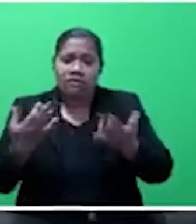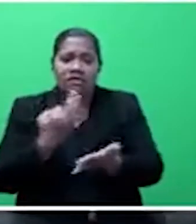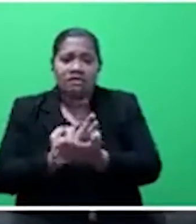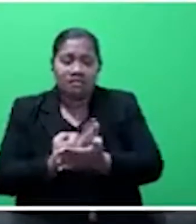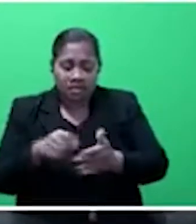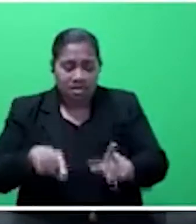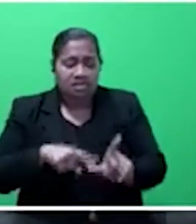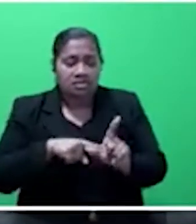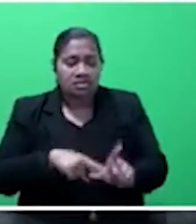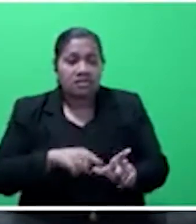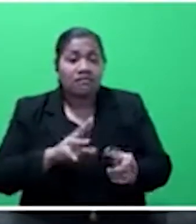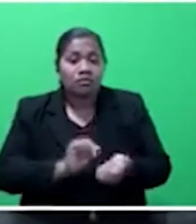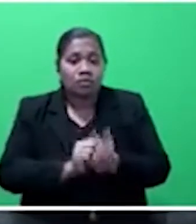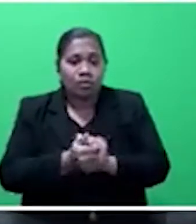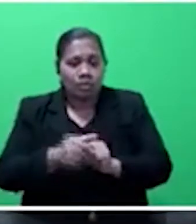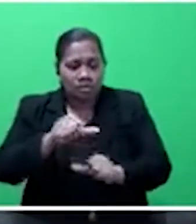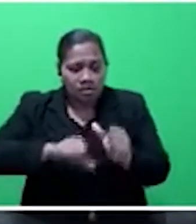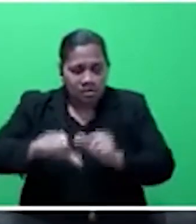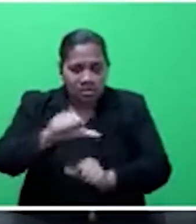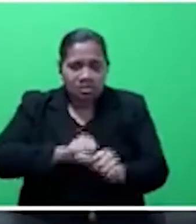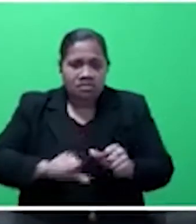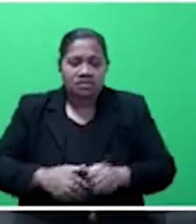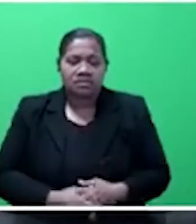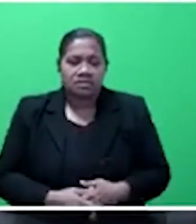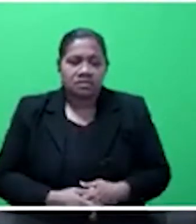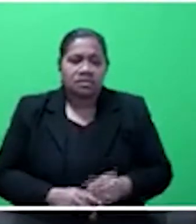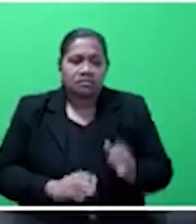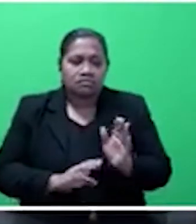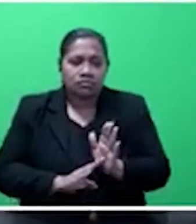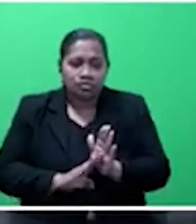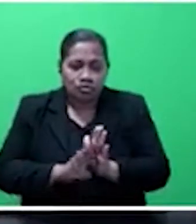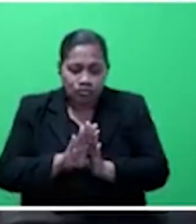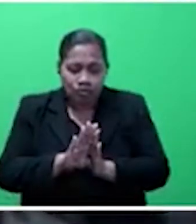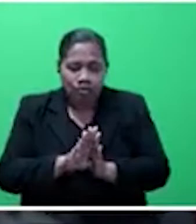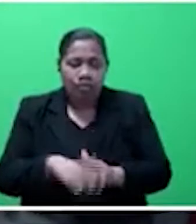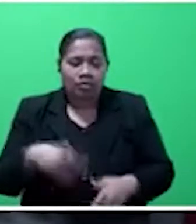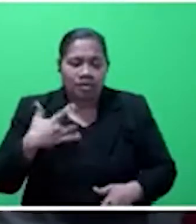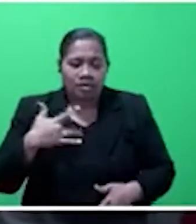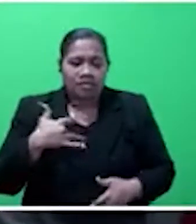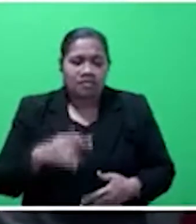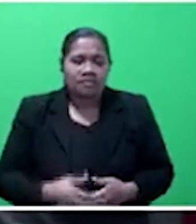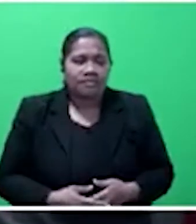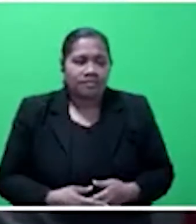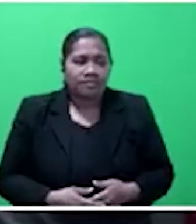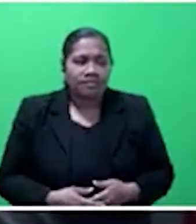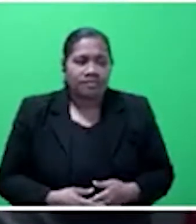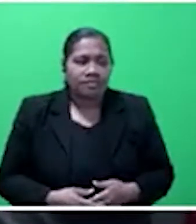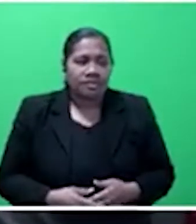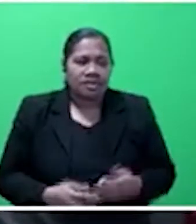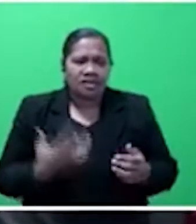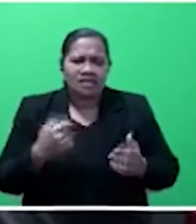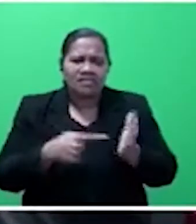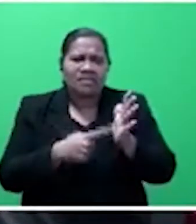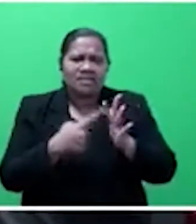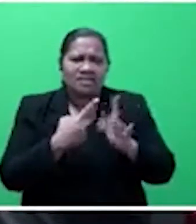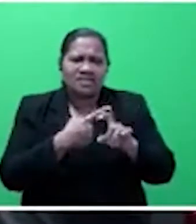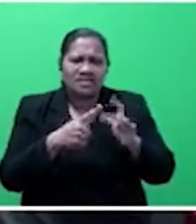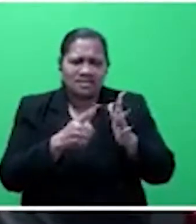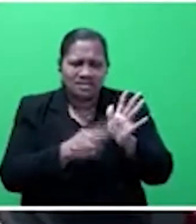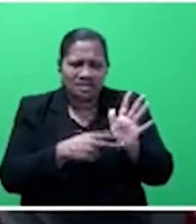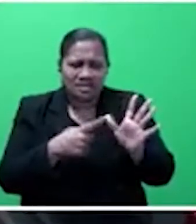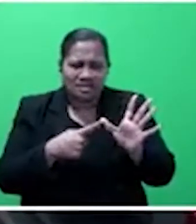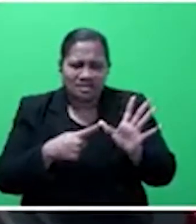sports association to grow and lead the revival of community and Tikina provincial-based competition with a multi-sports